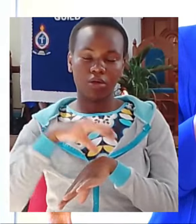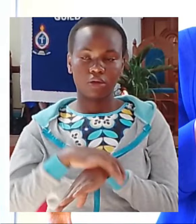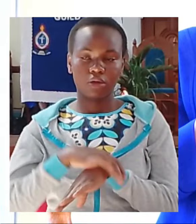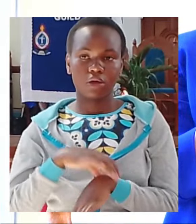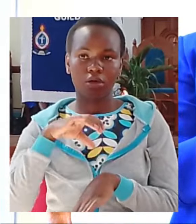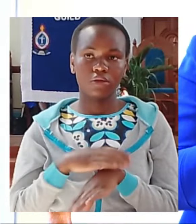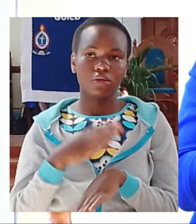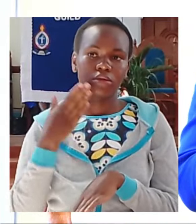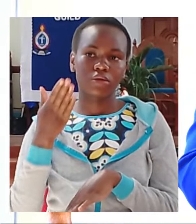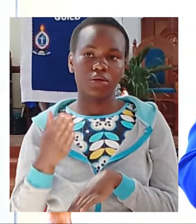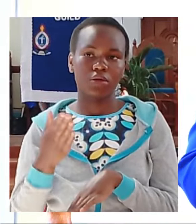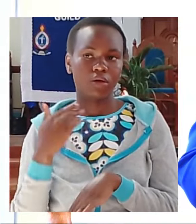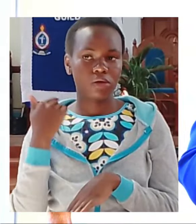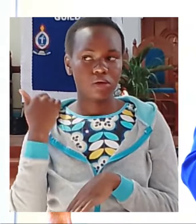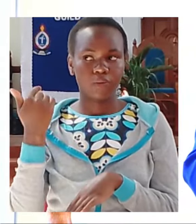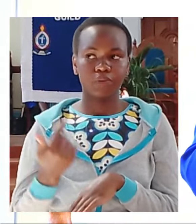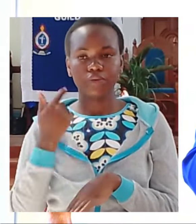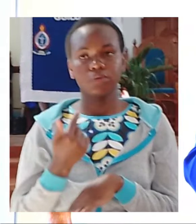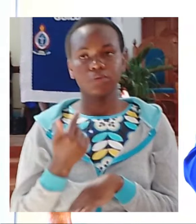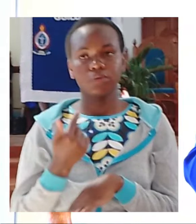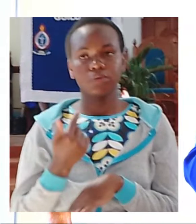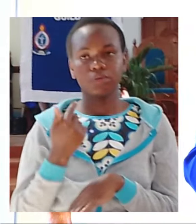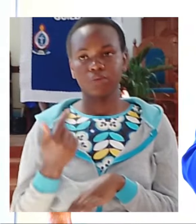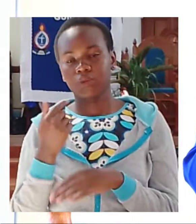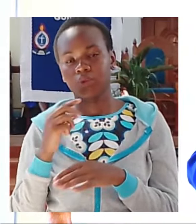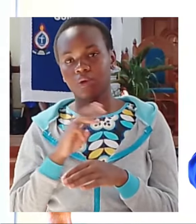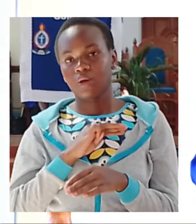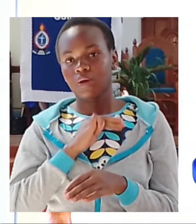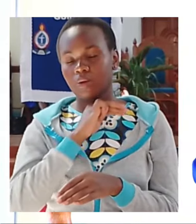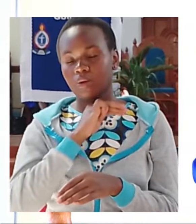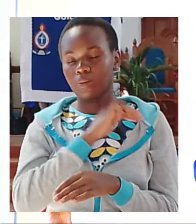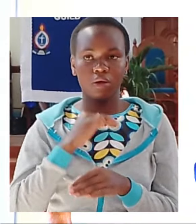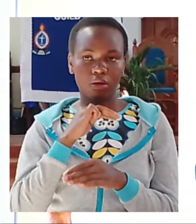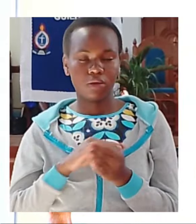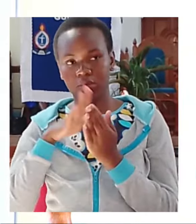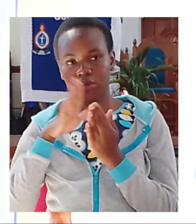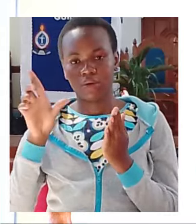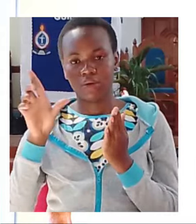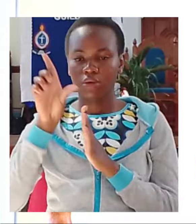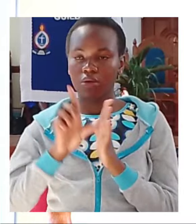love divine. 'Tis mercy all that